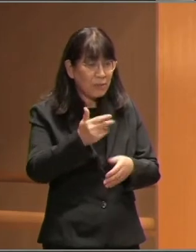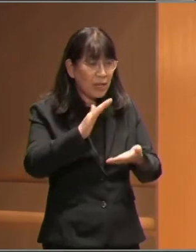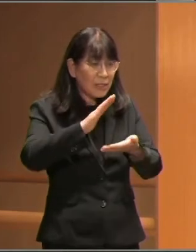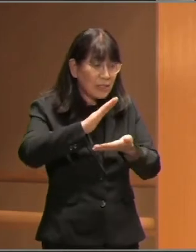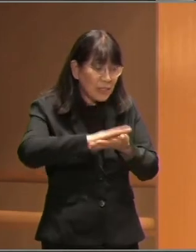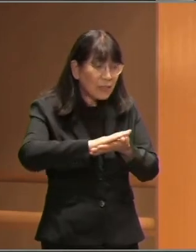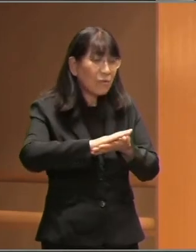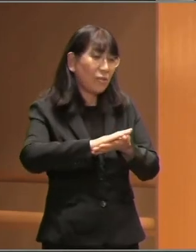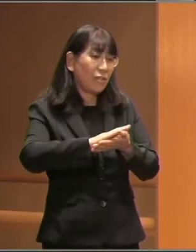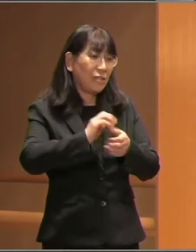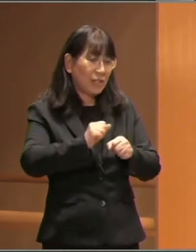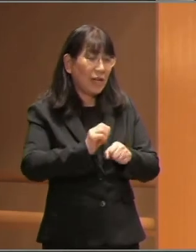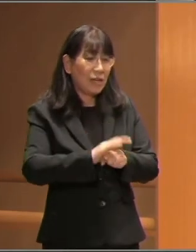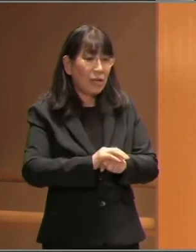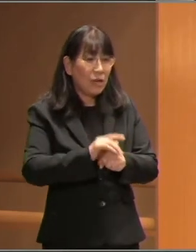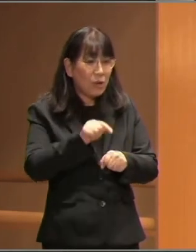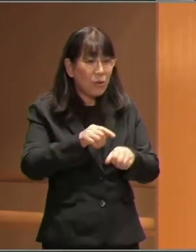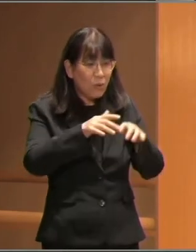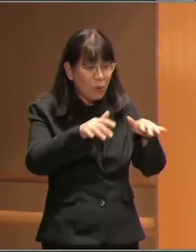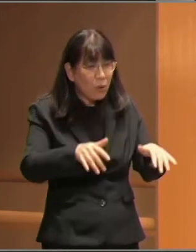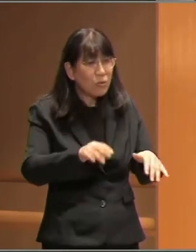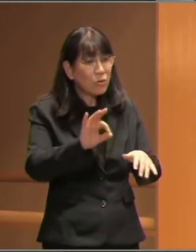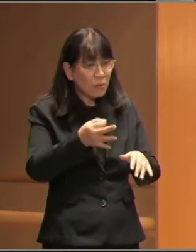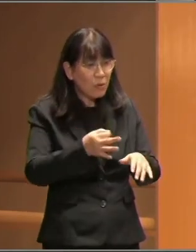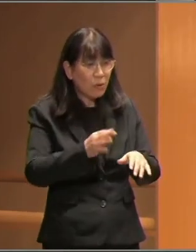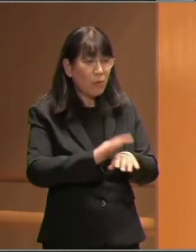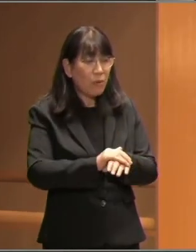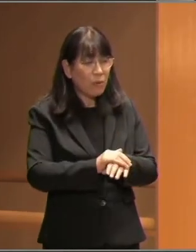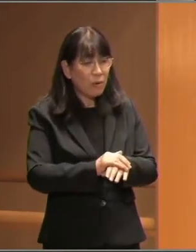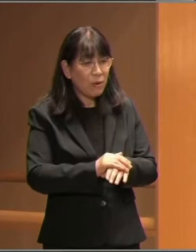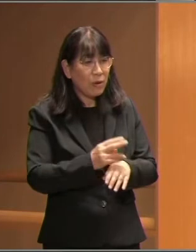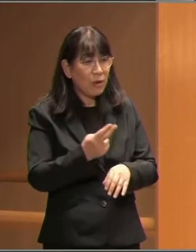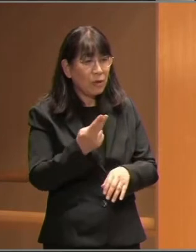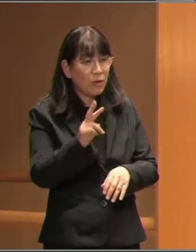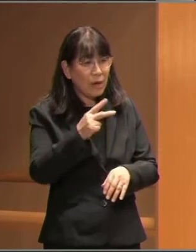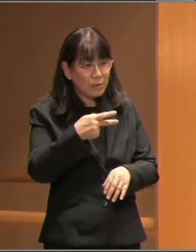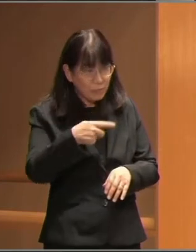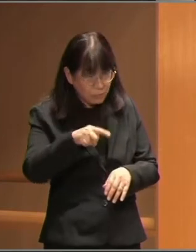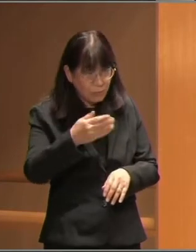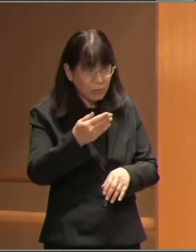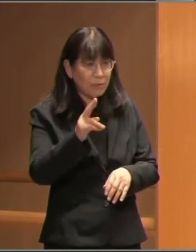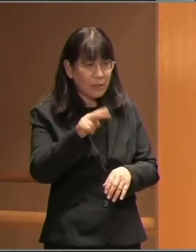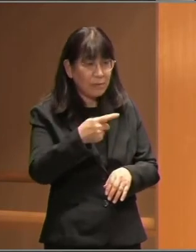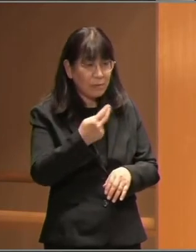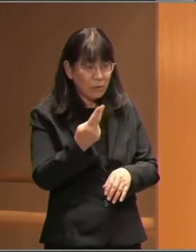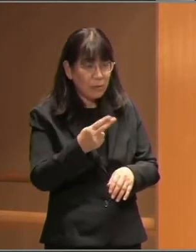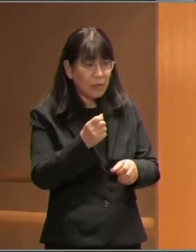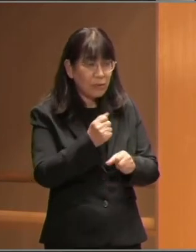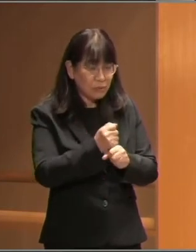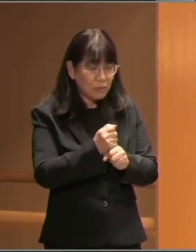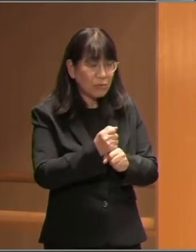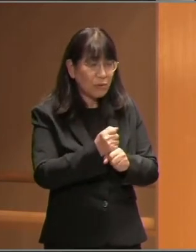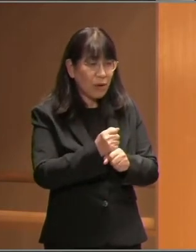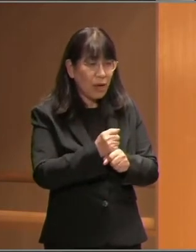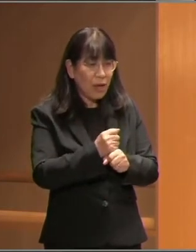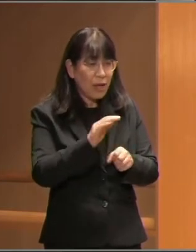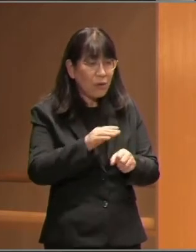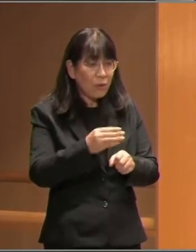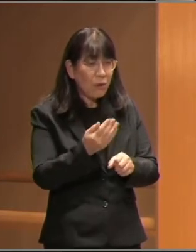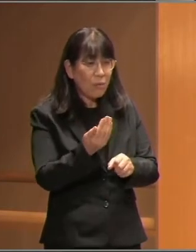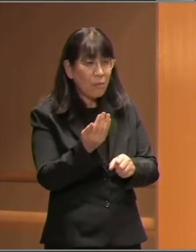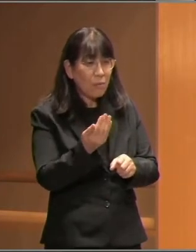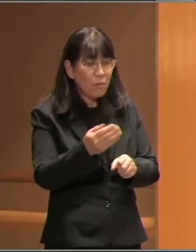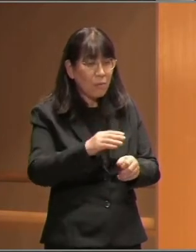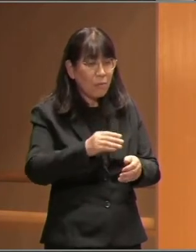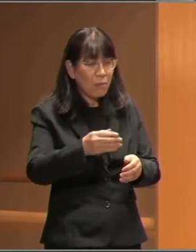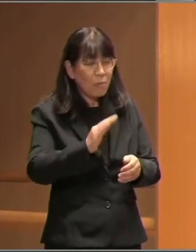by filter pressing into a sandwich structure with honeycomb inside.